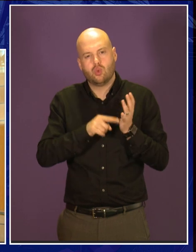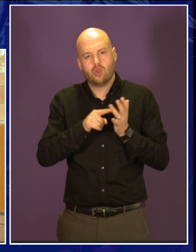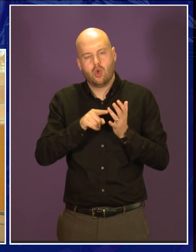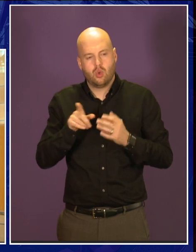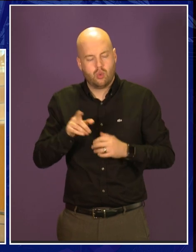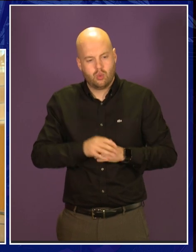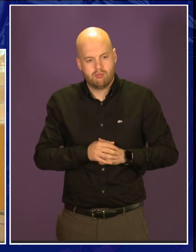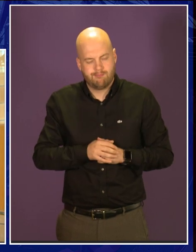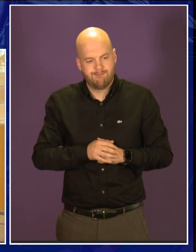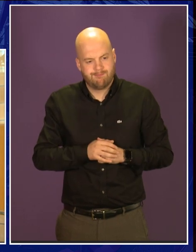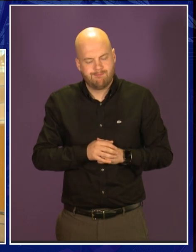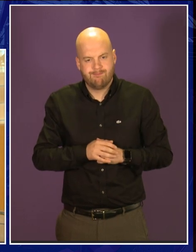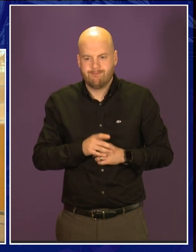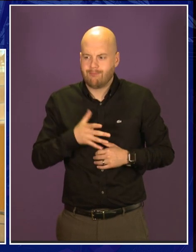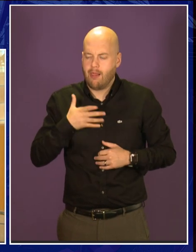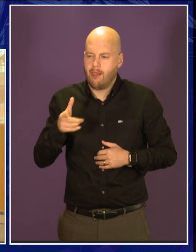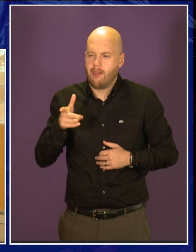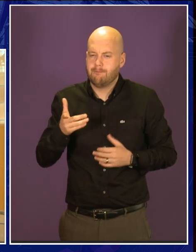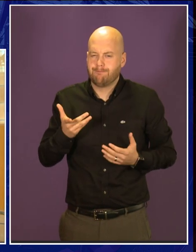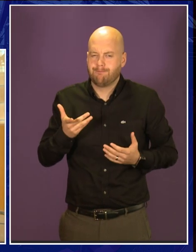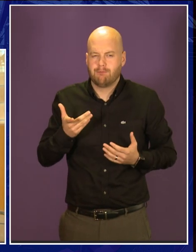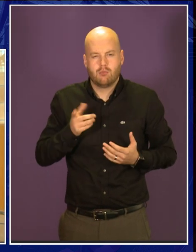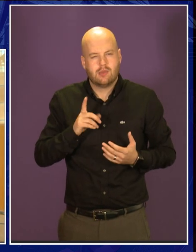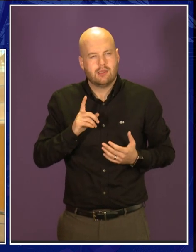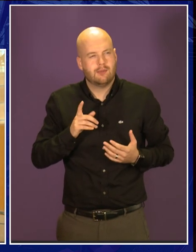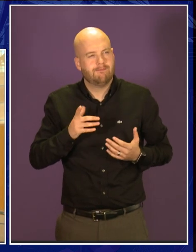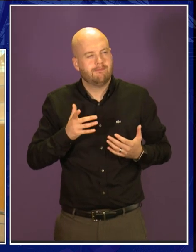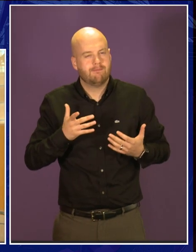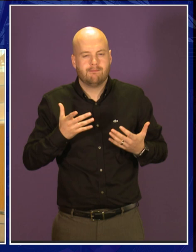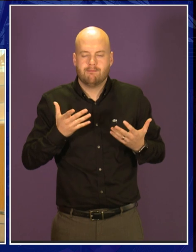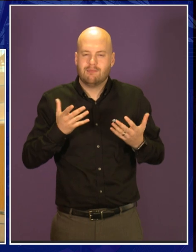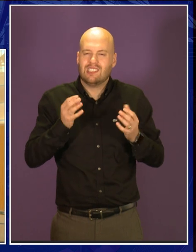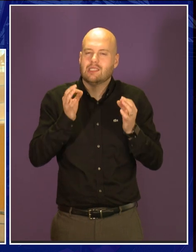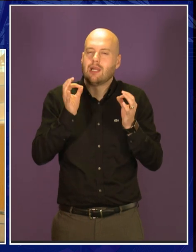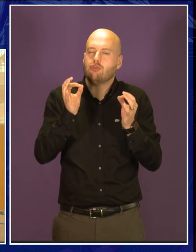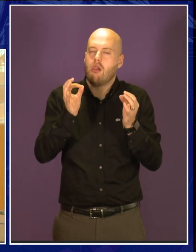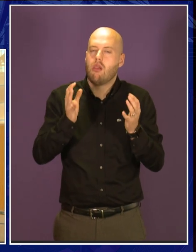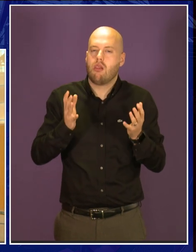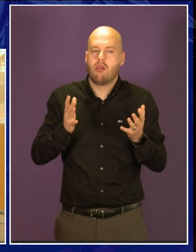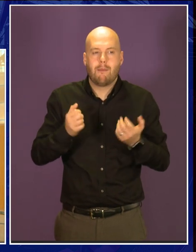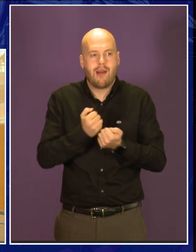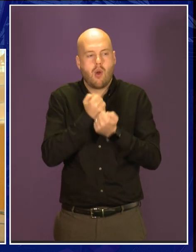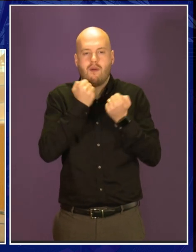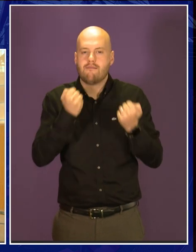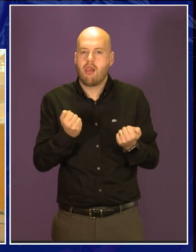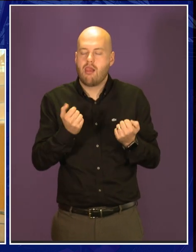what's so special or powerful about the absence of